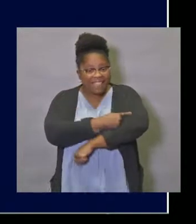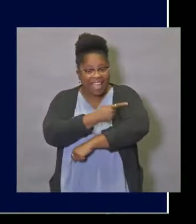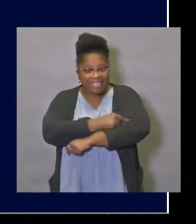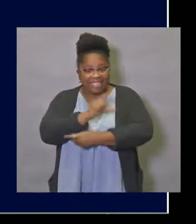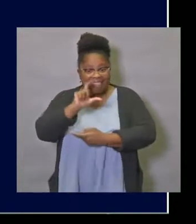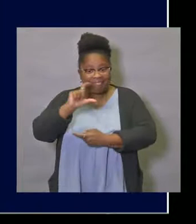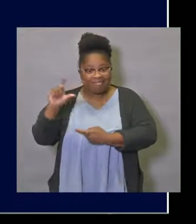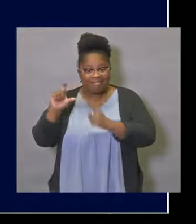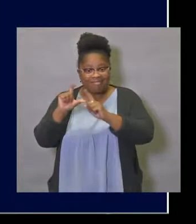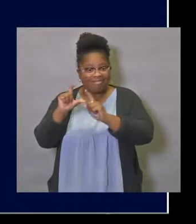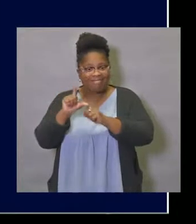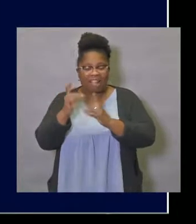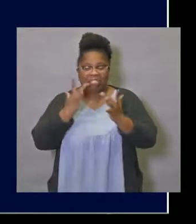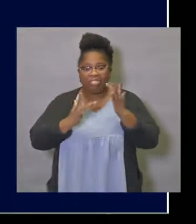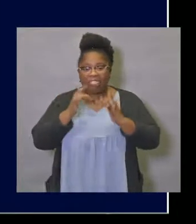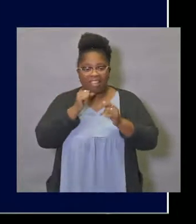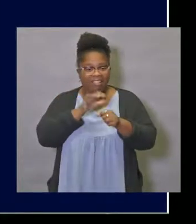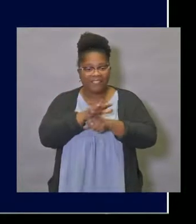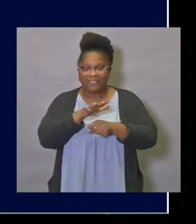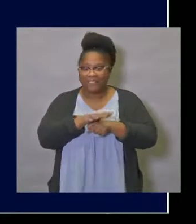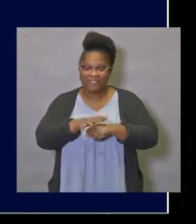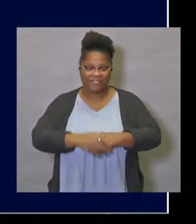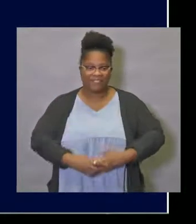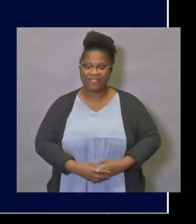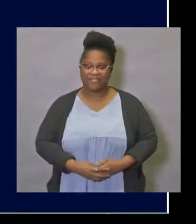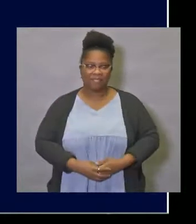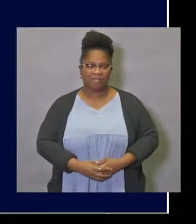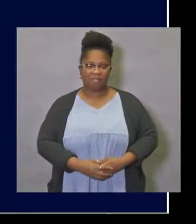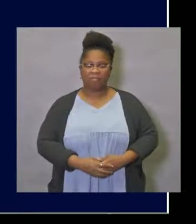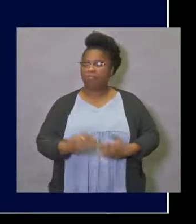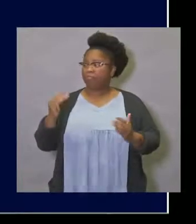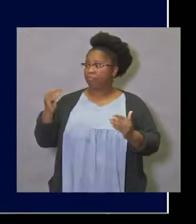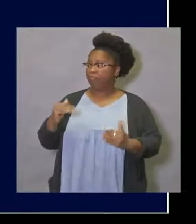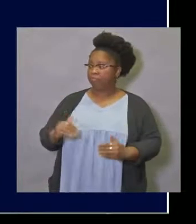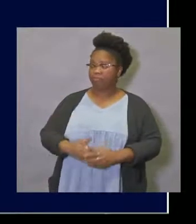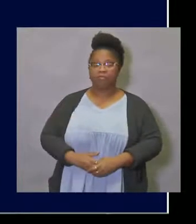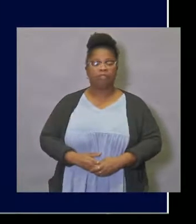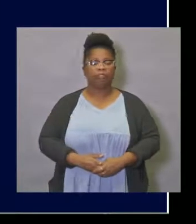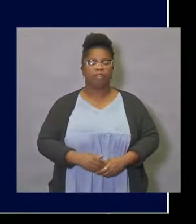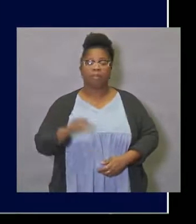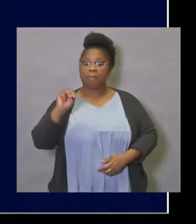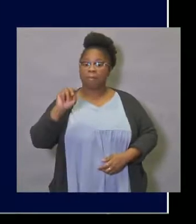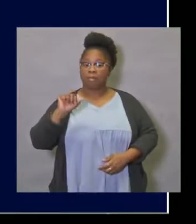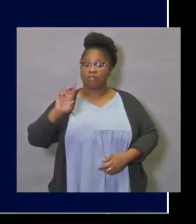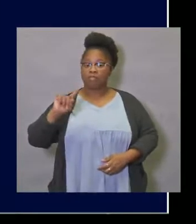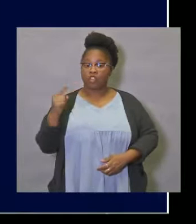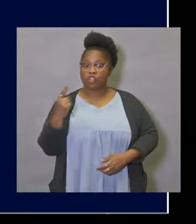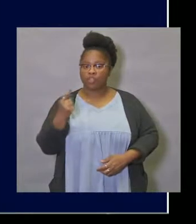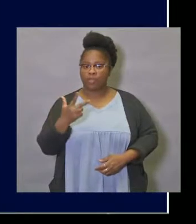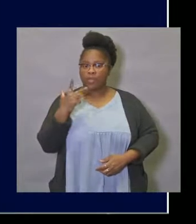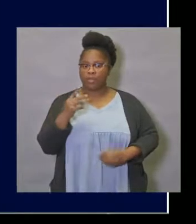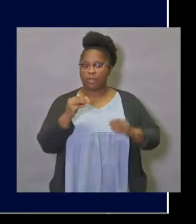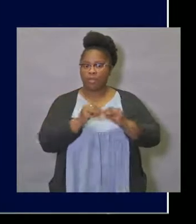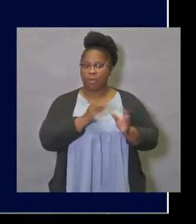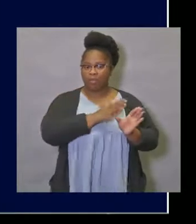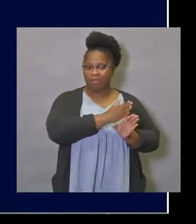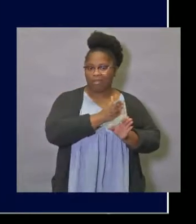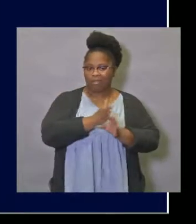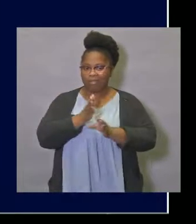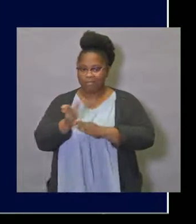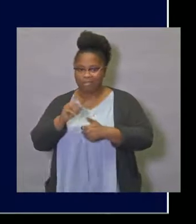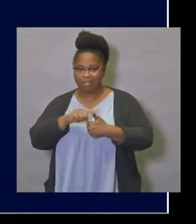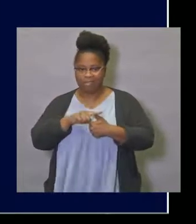supply. I'll take the next slide. On March 1st, 3 additional sectors, education and